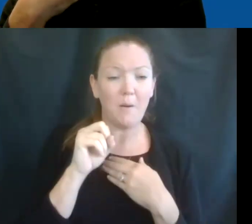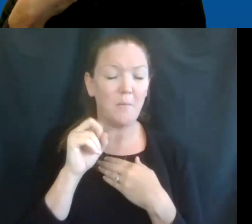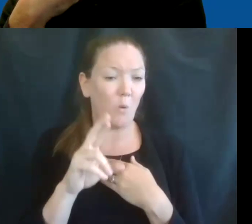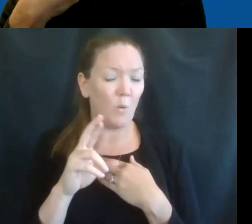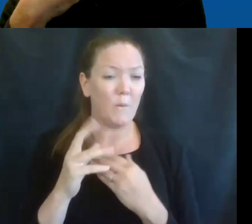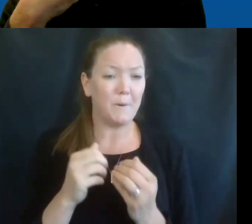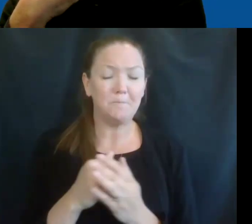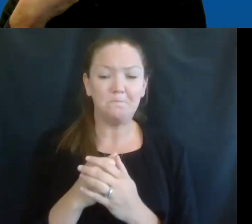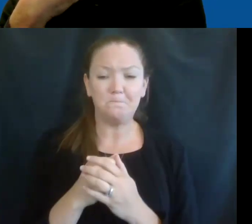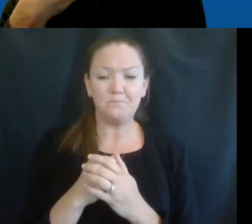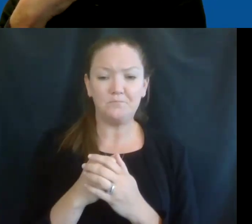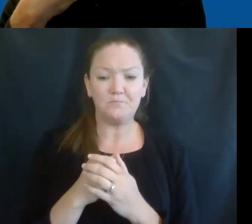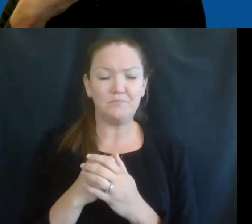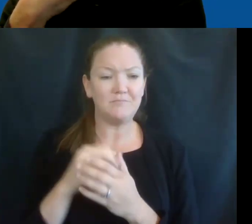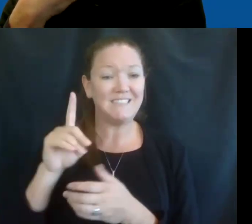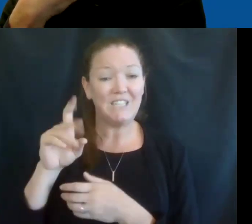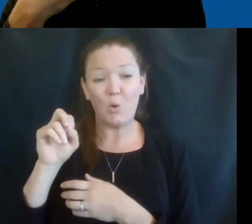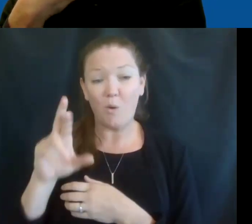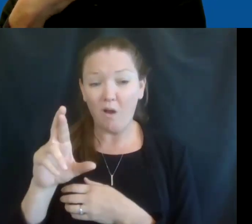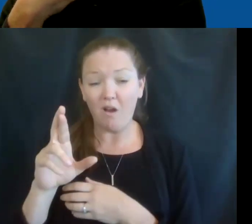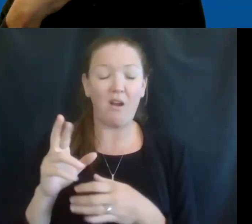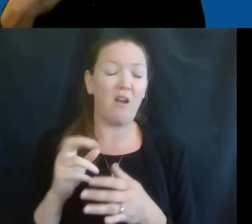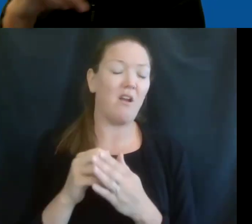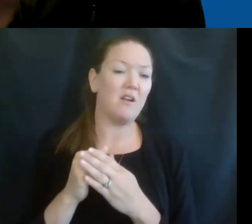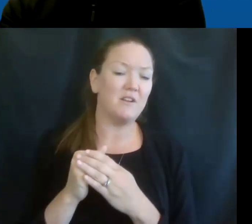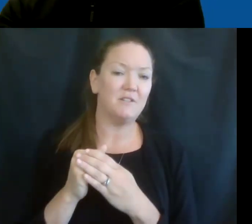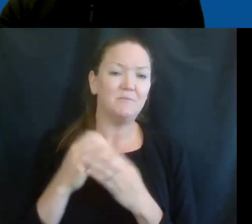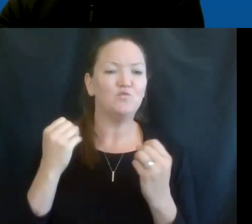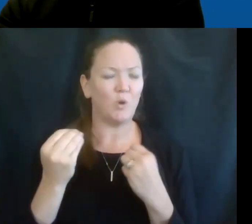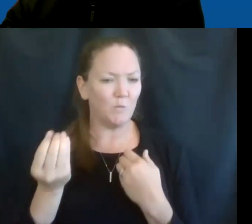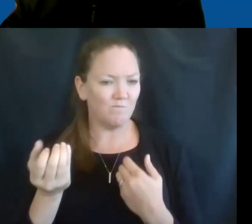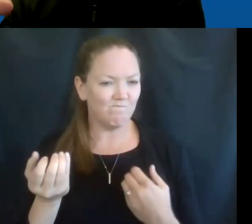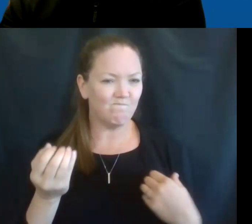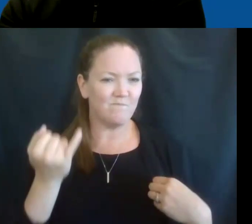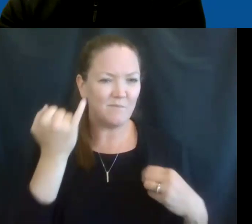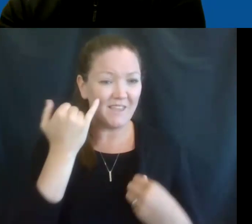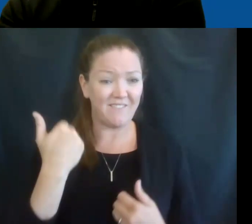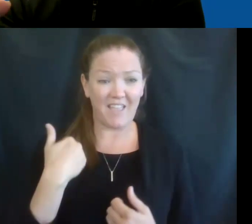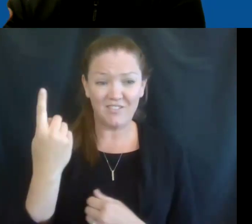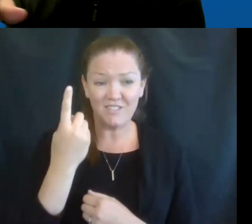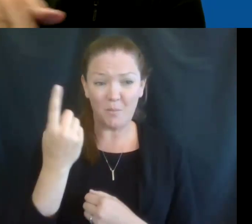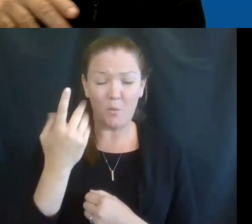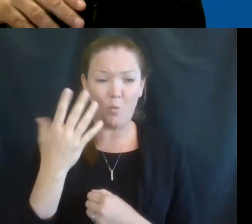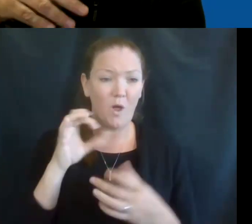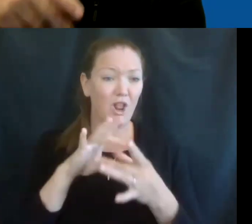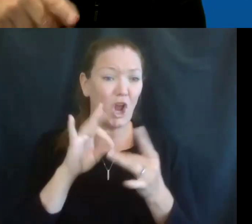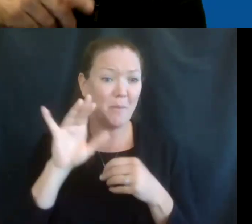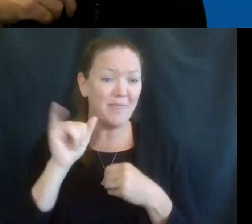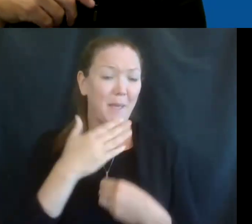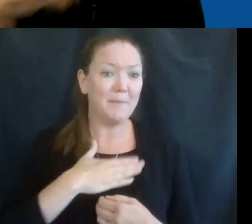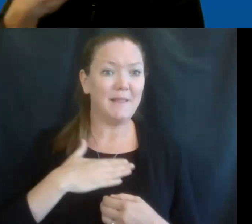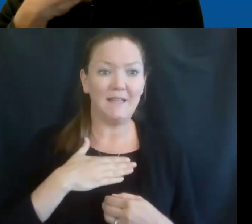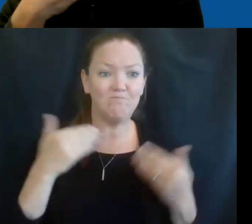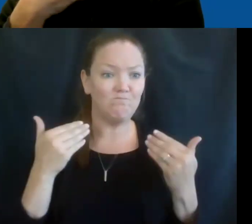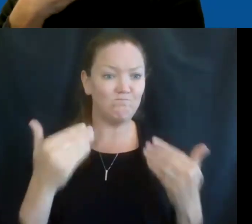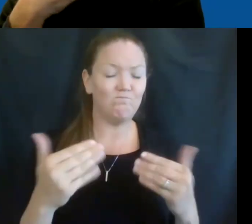programs through the Department of Rehabilitation. So definitely, if there are folks that want to comment on this, do, and our